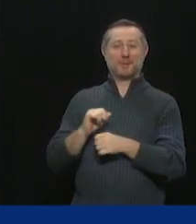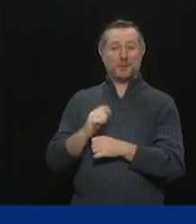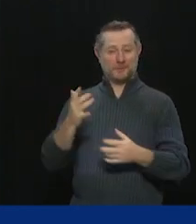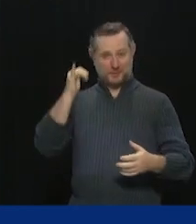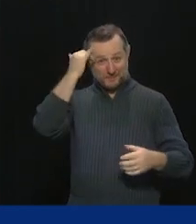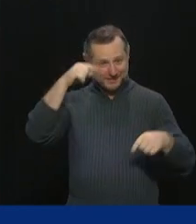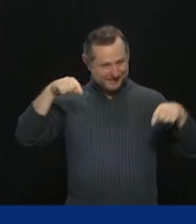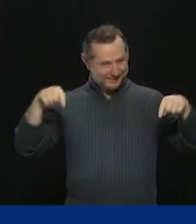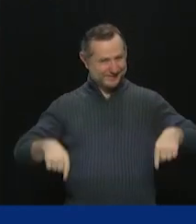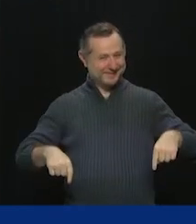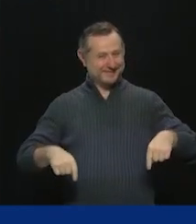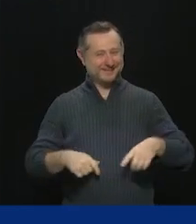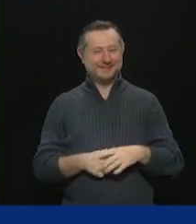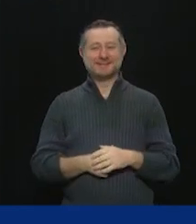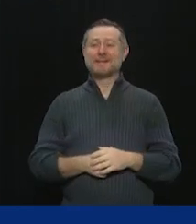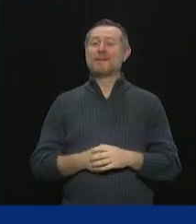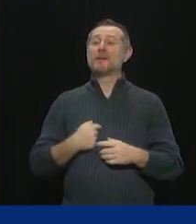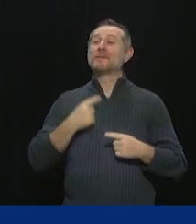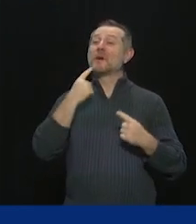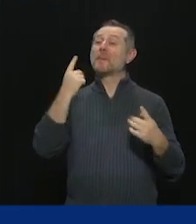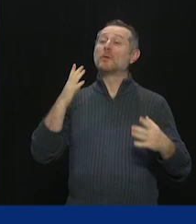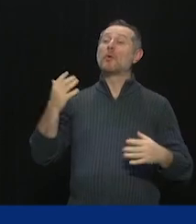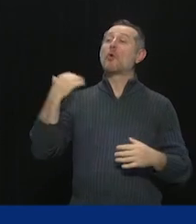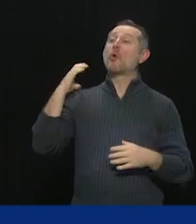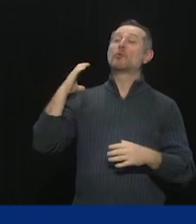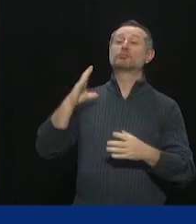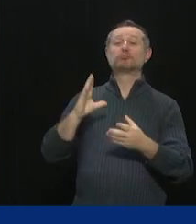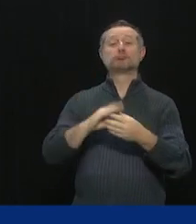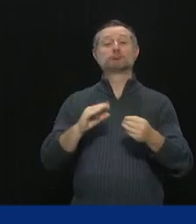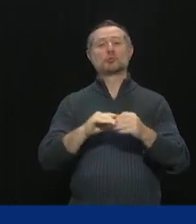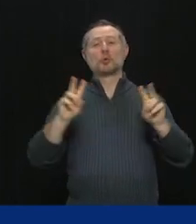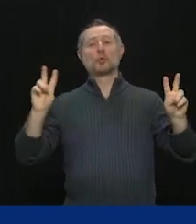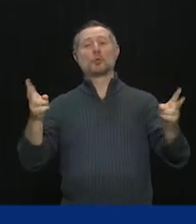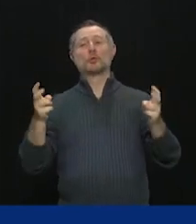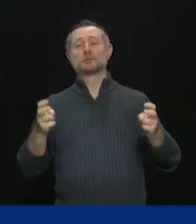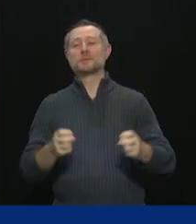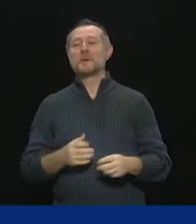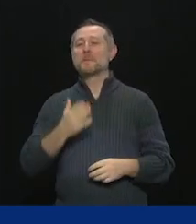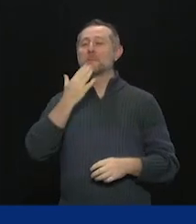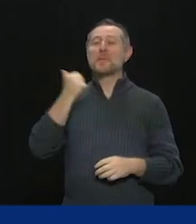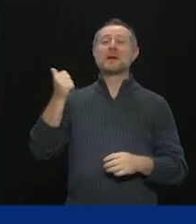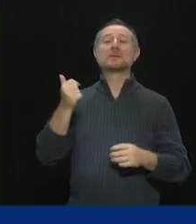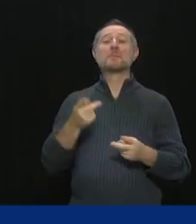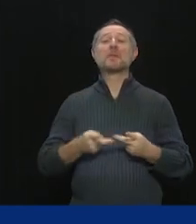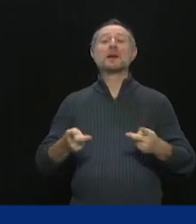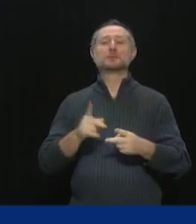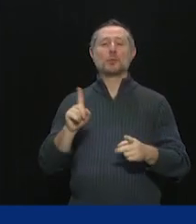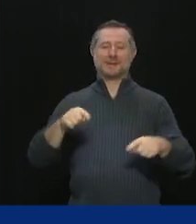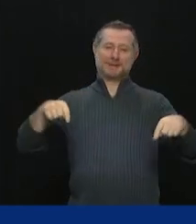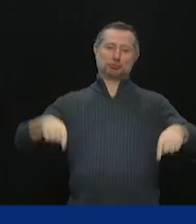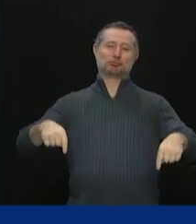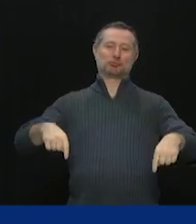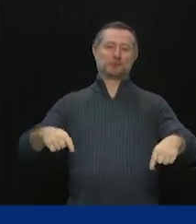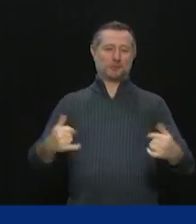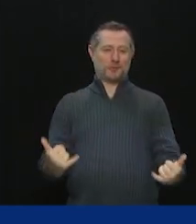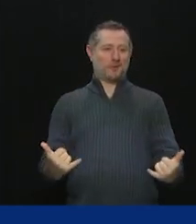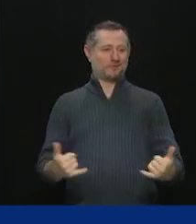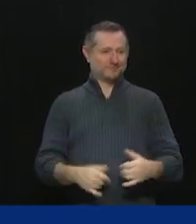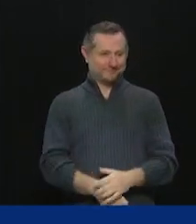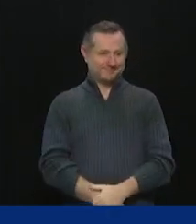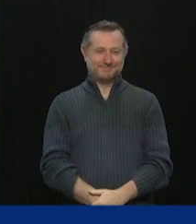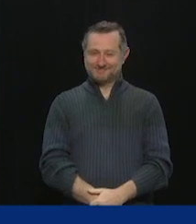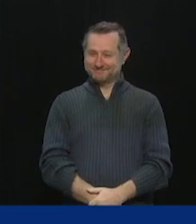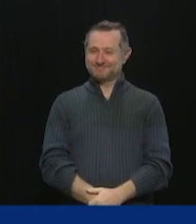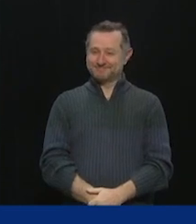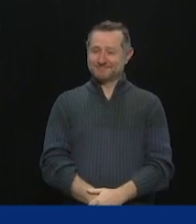a famous coach used to say, where would you rather be than right here, right now? And I'm excited to be joined by